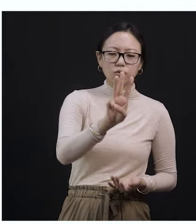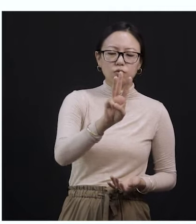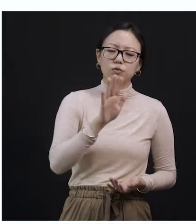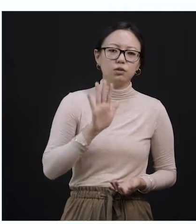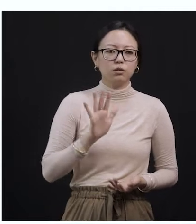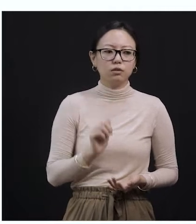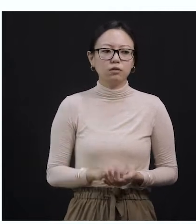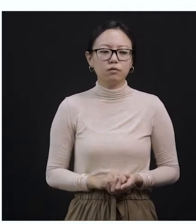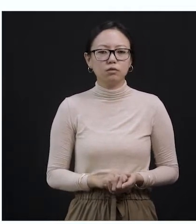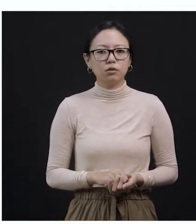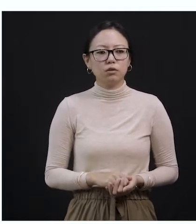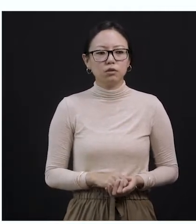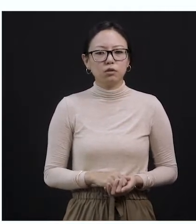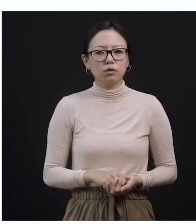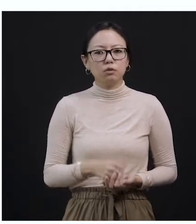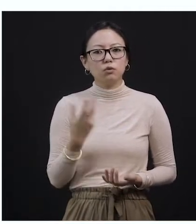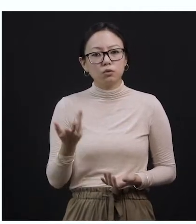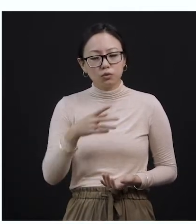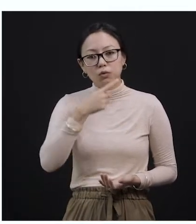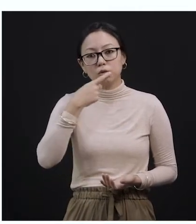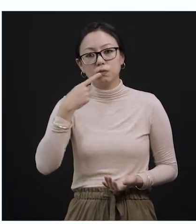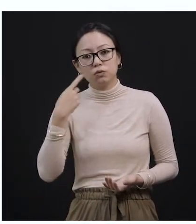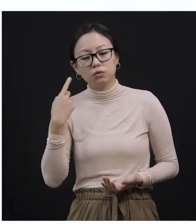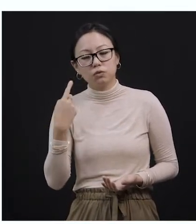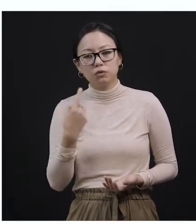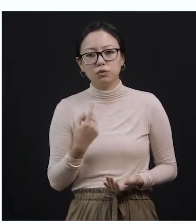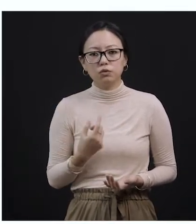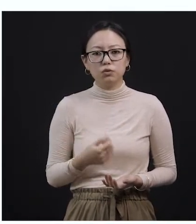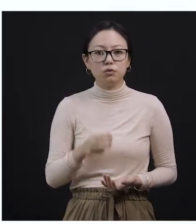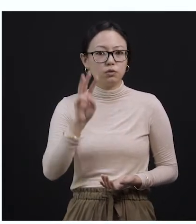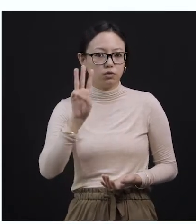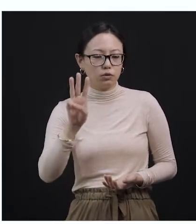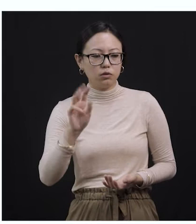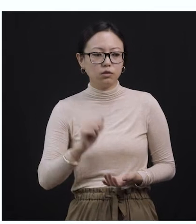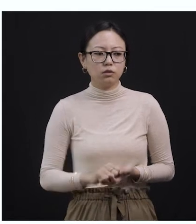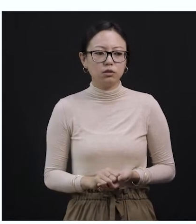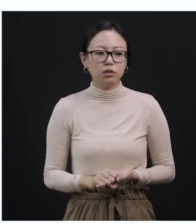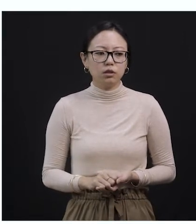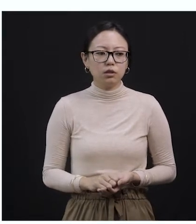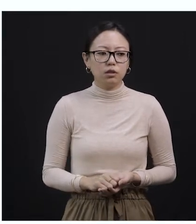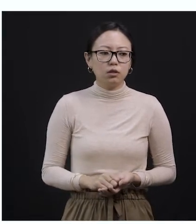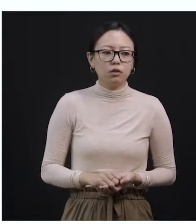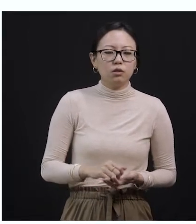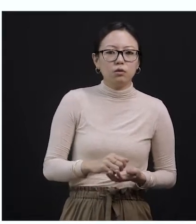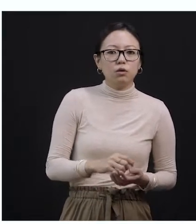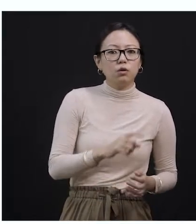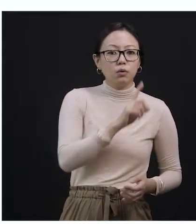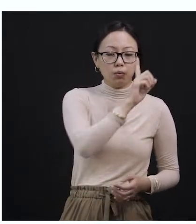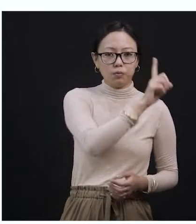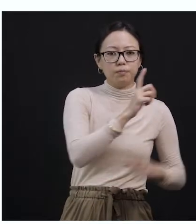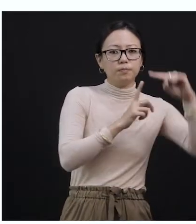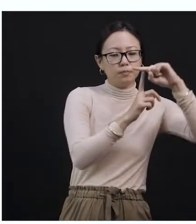red strips. So these three red strips denote 3 ones. So we will read this number as